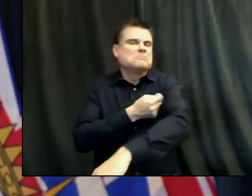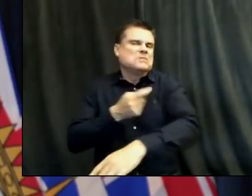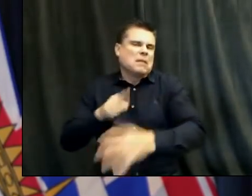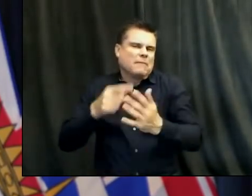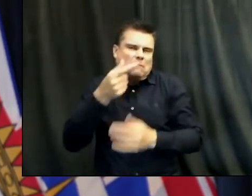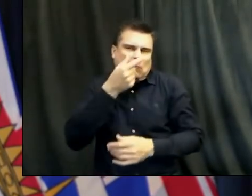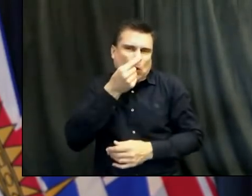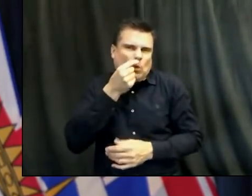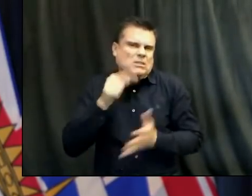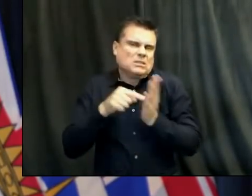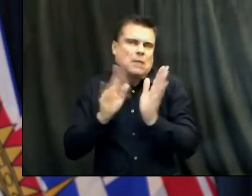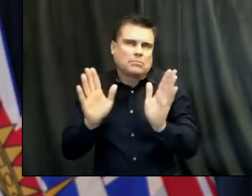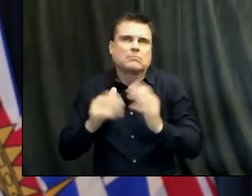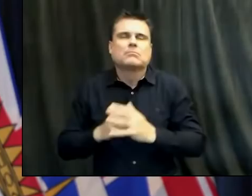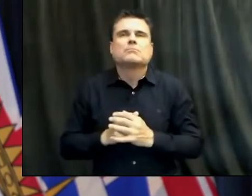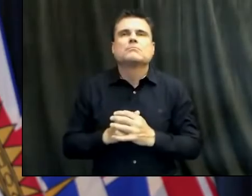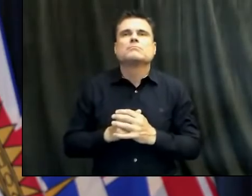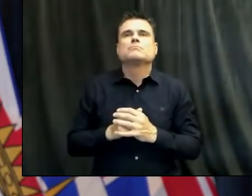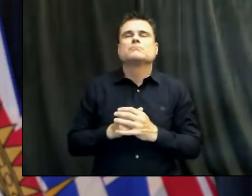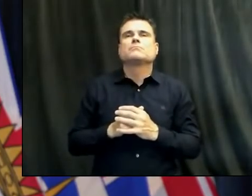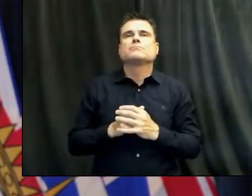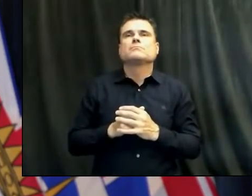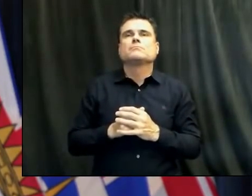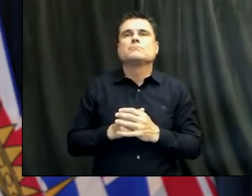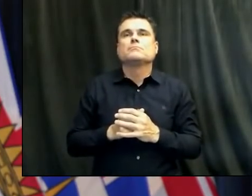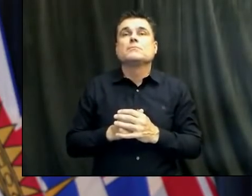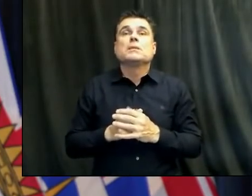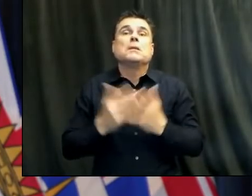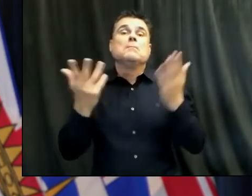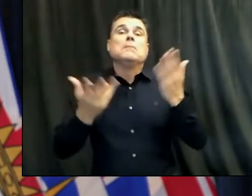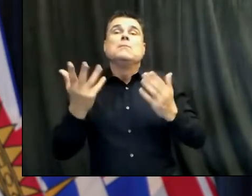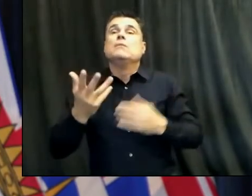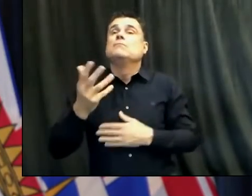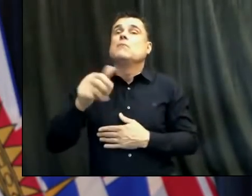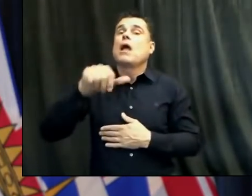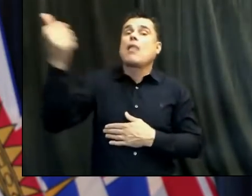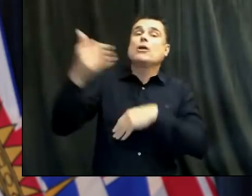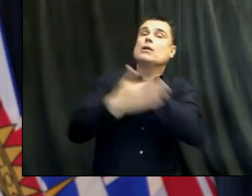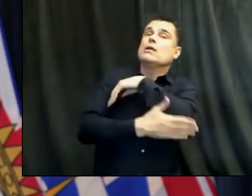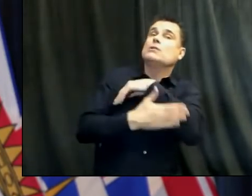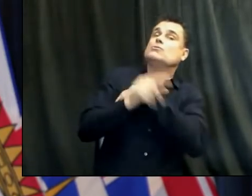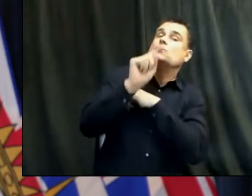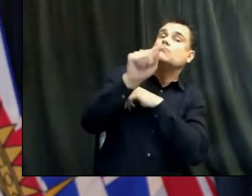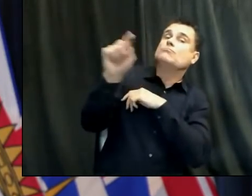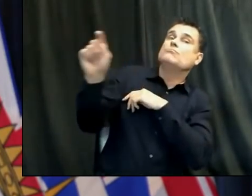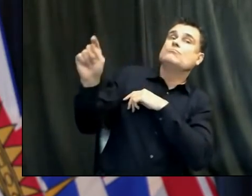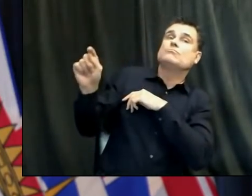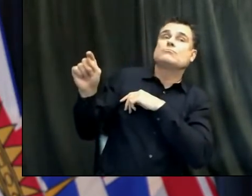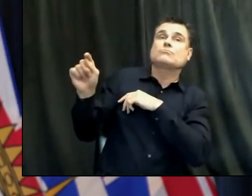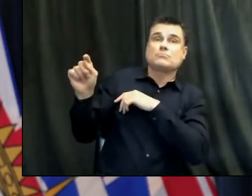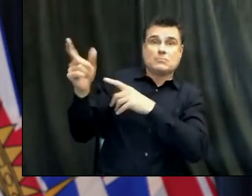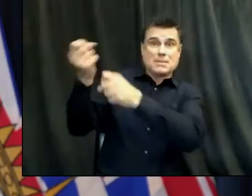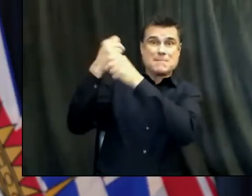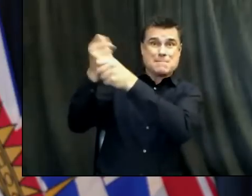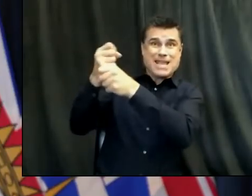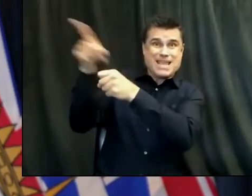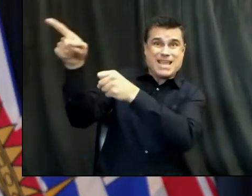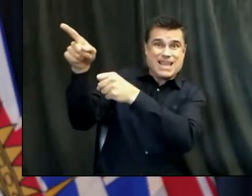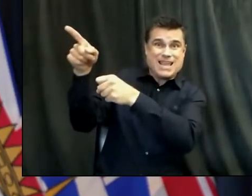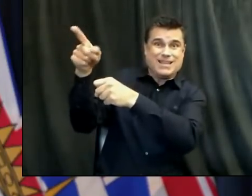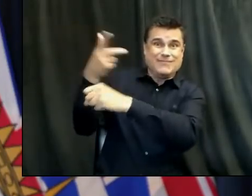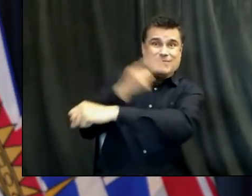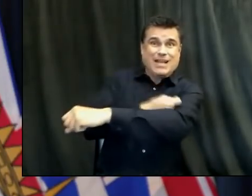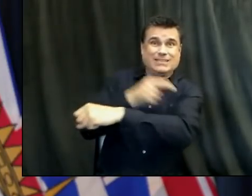year with our immunization programs, and public health runs immunization programs across this country. The most recent one, of course,